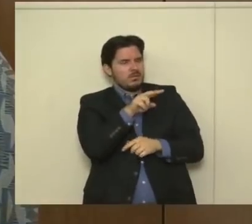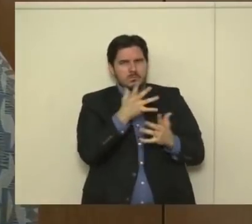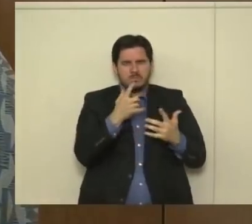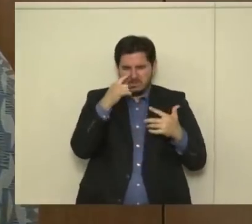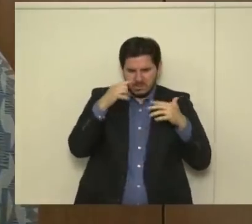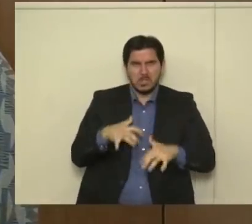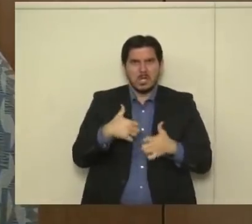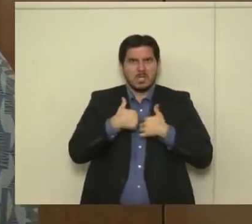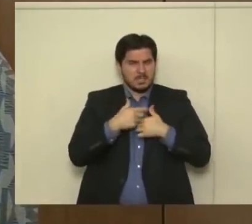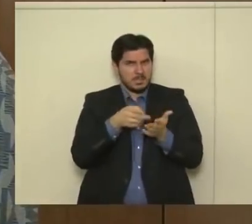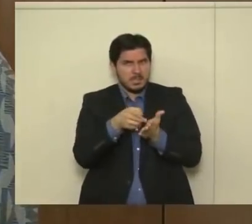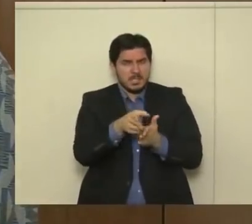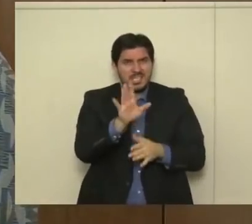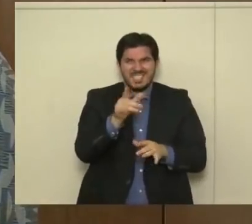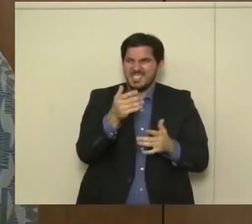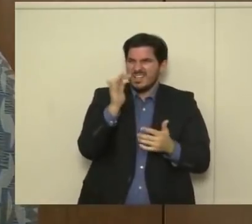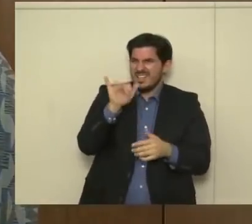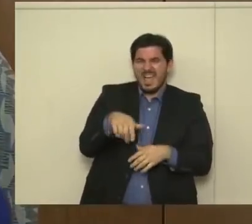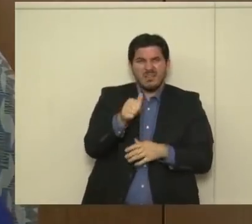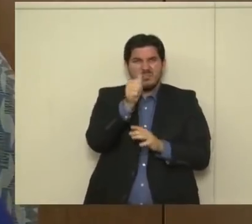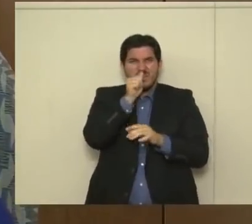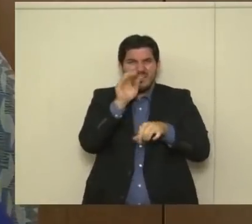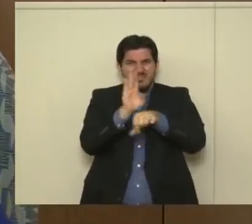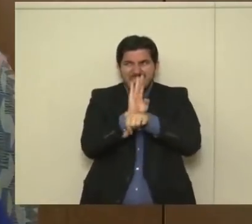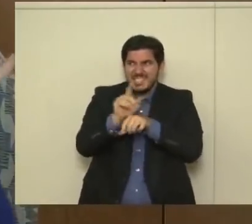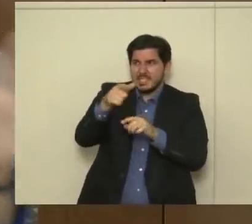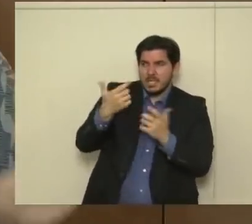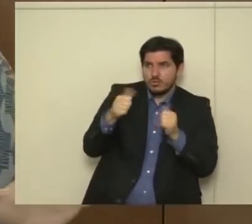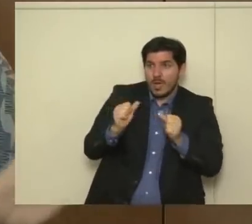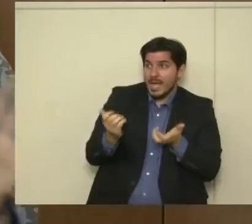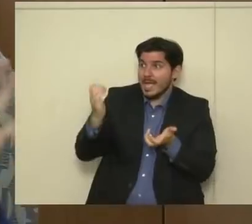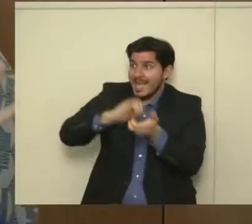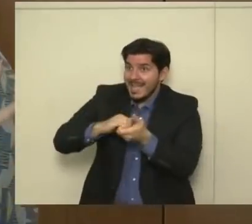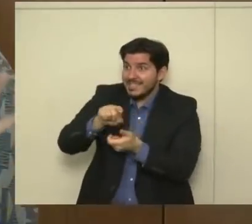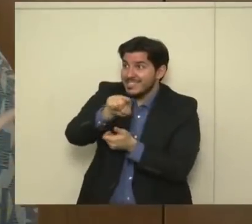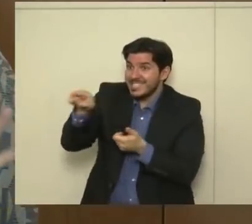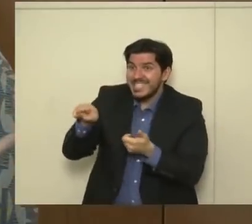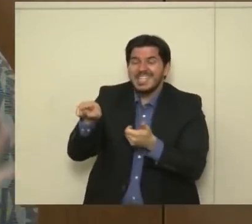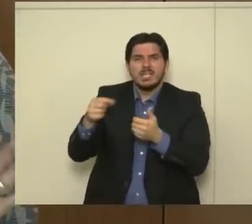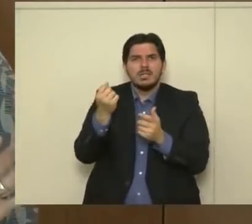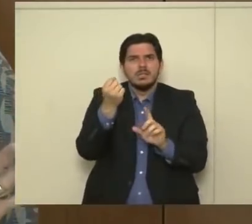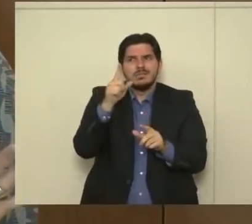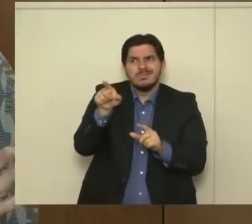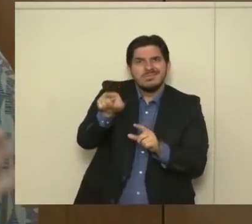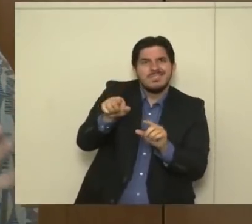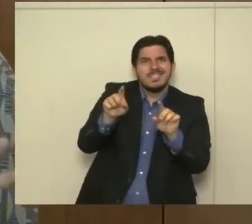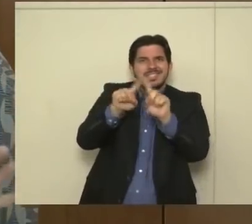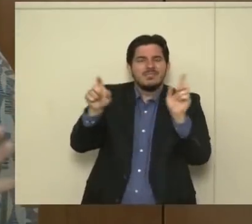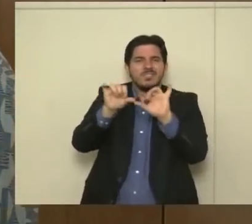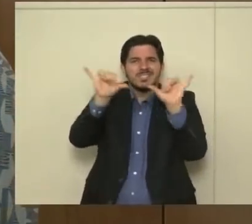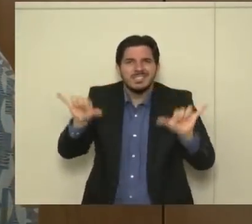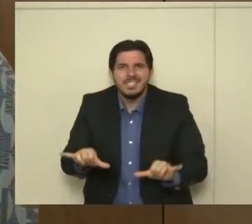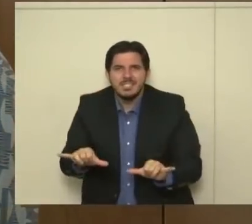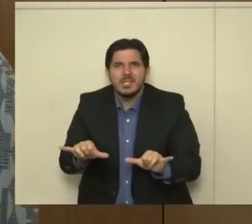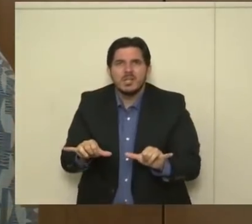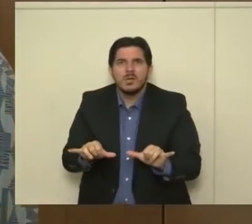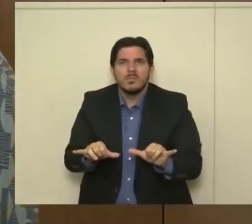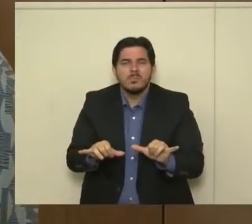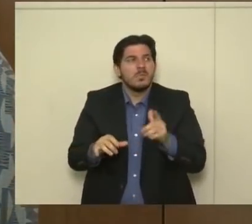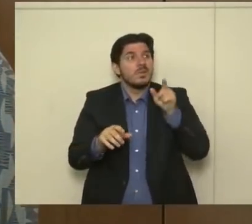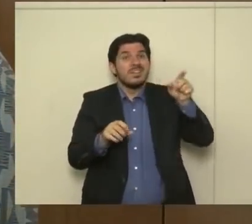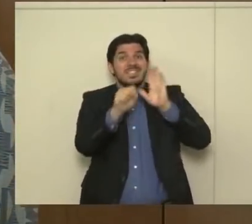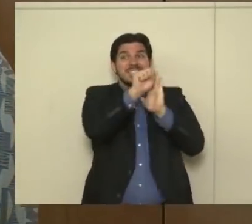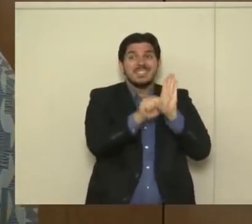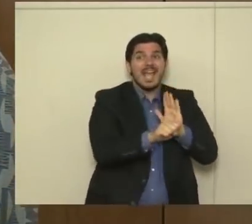poor partnerships with the private sector. And so they operate in totally different worlds and totally different systems. That's why you need a national